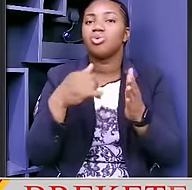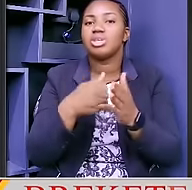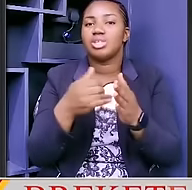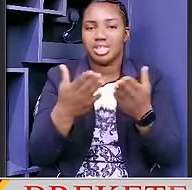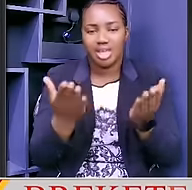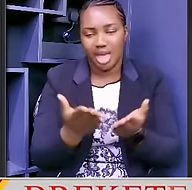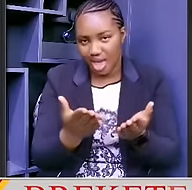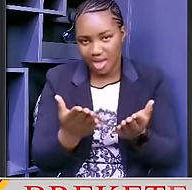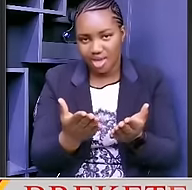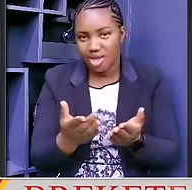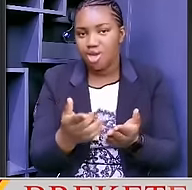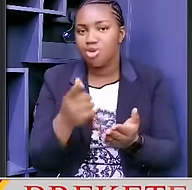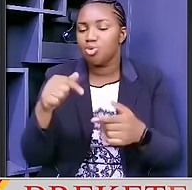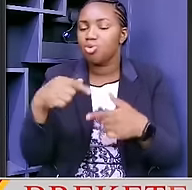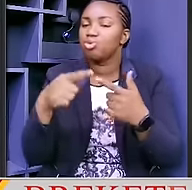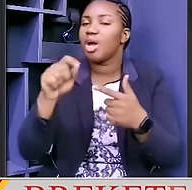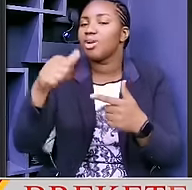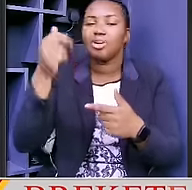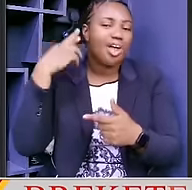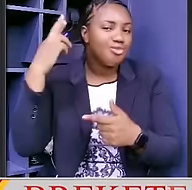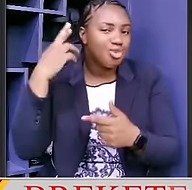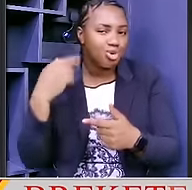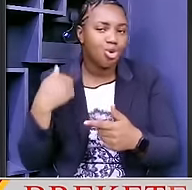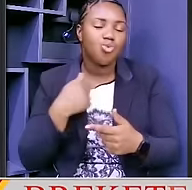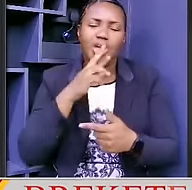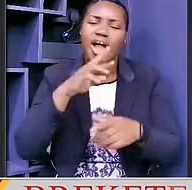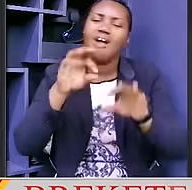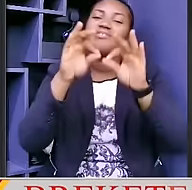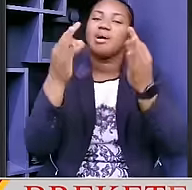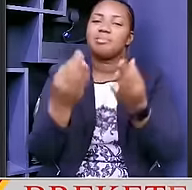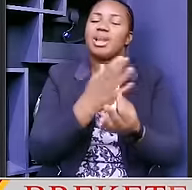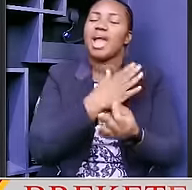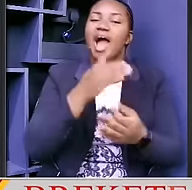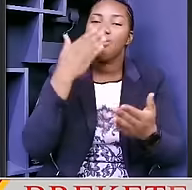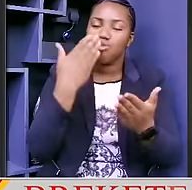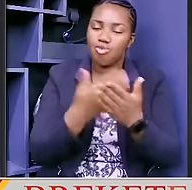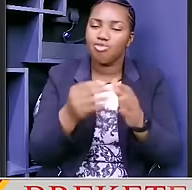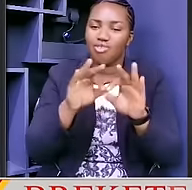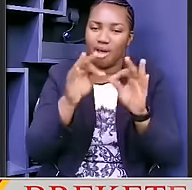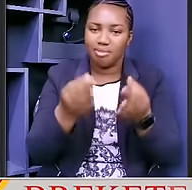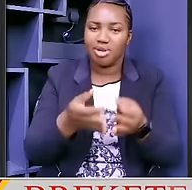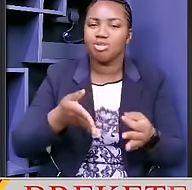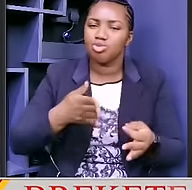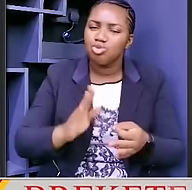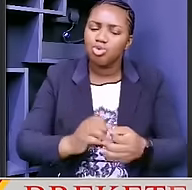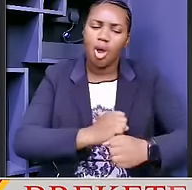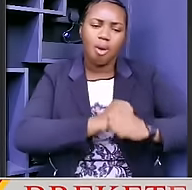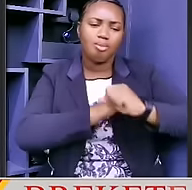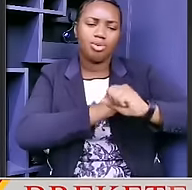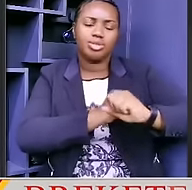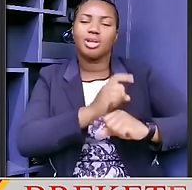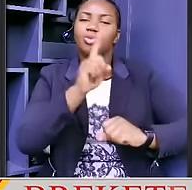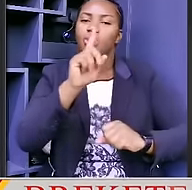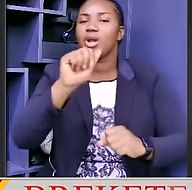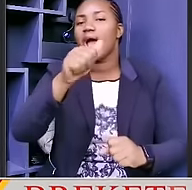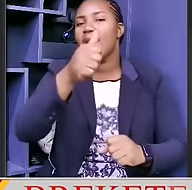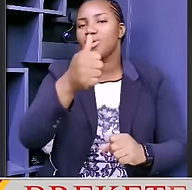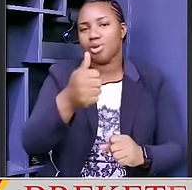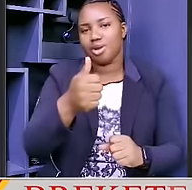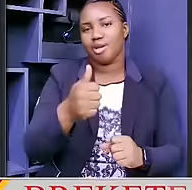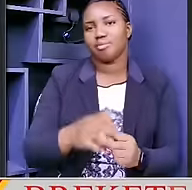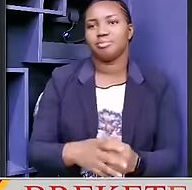in a family, we be. And good family supposed to protect one another. Yes, sir. Are we together?